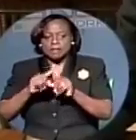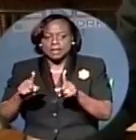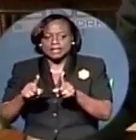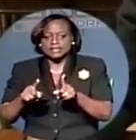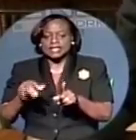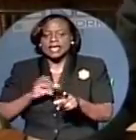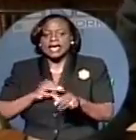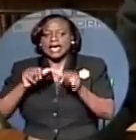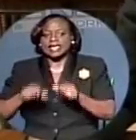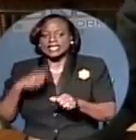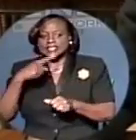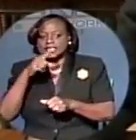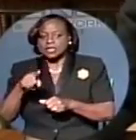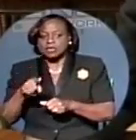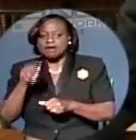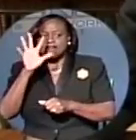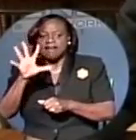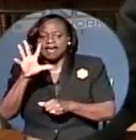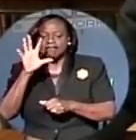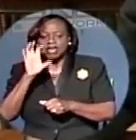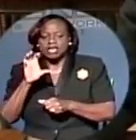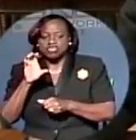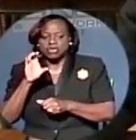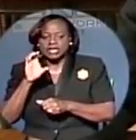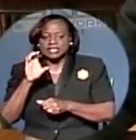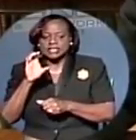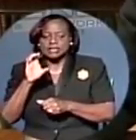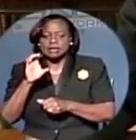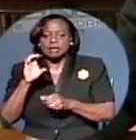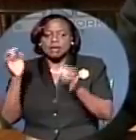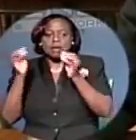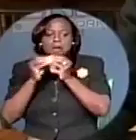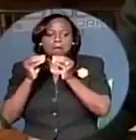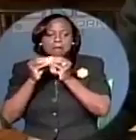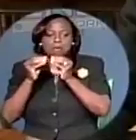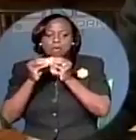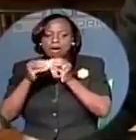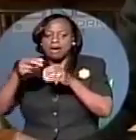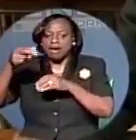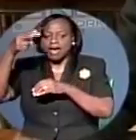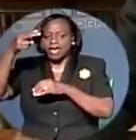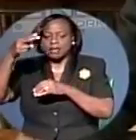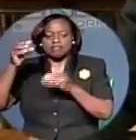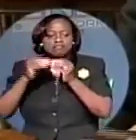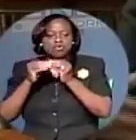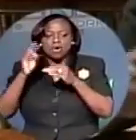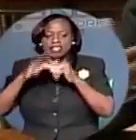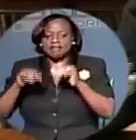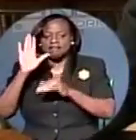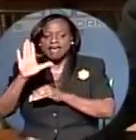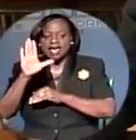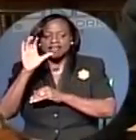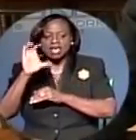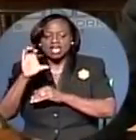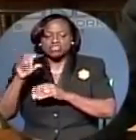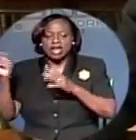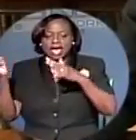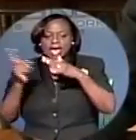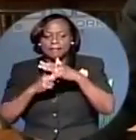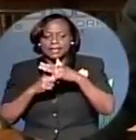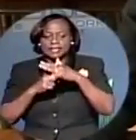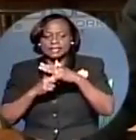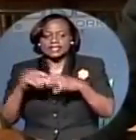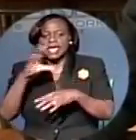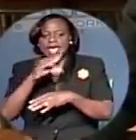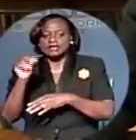can tell you, in excess of 500, much higher than 500 applicants, and probably about